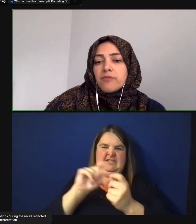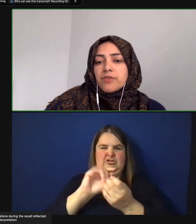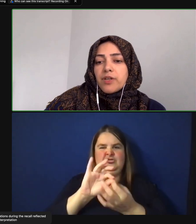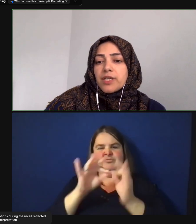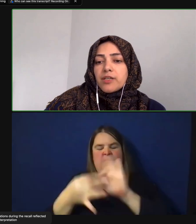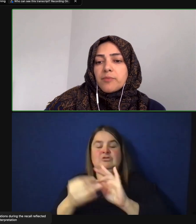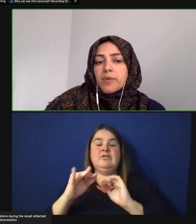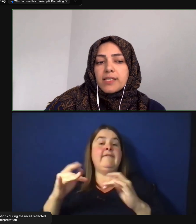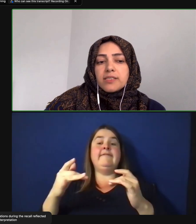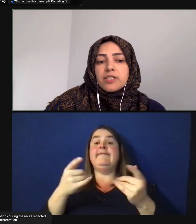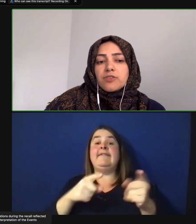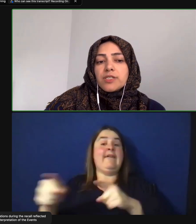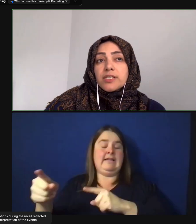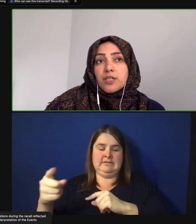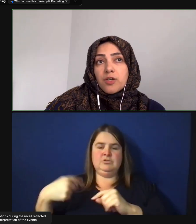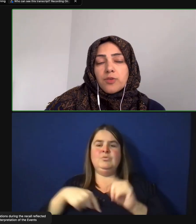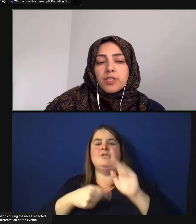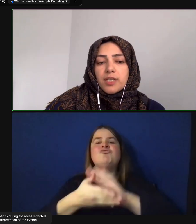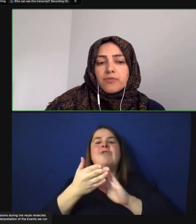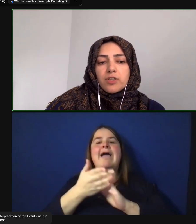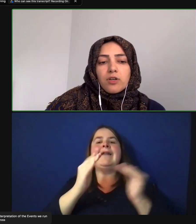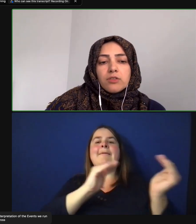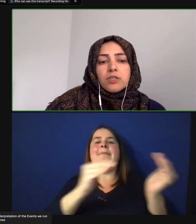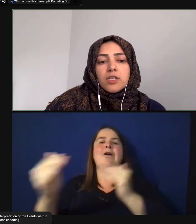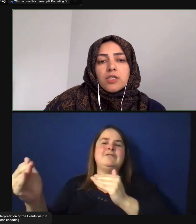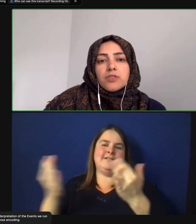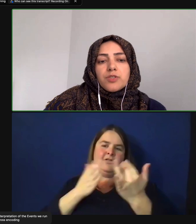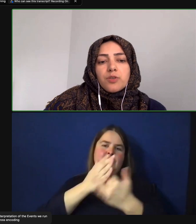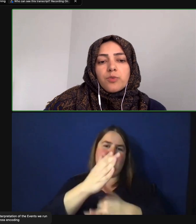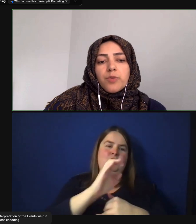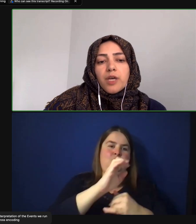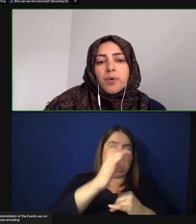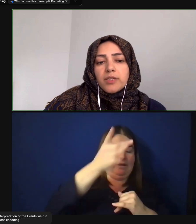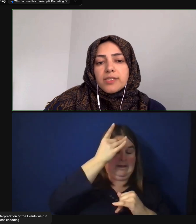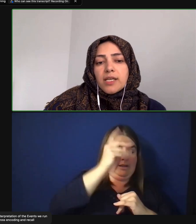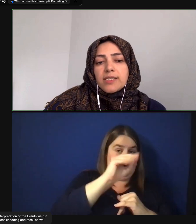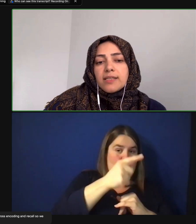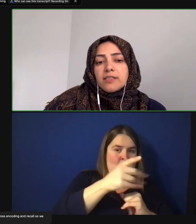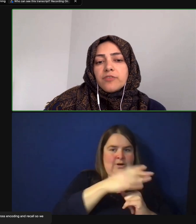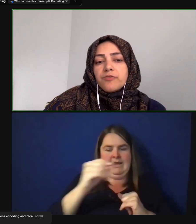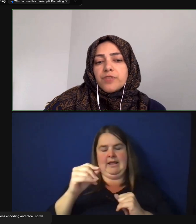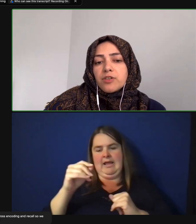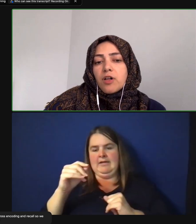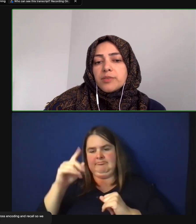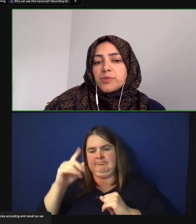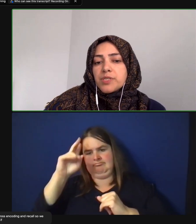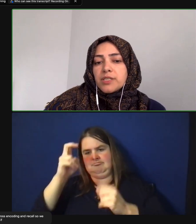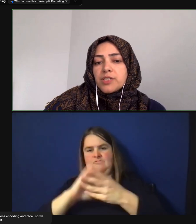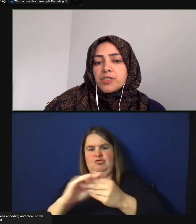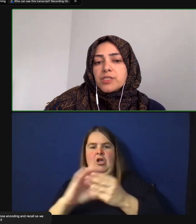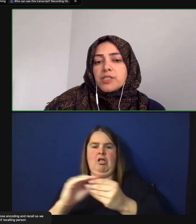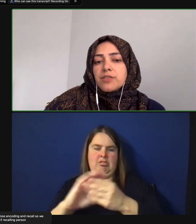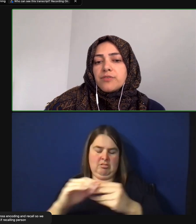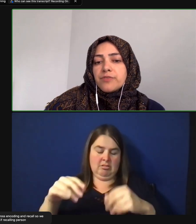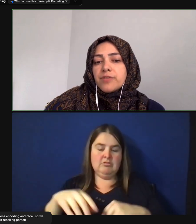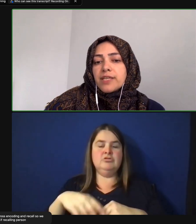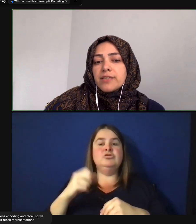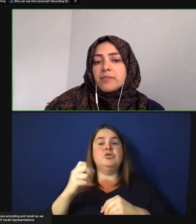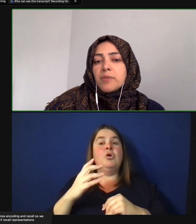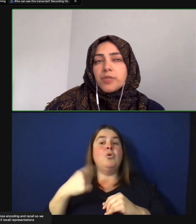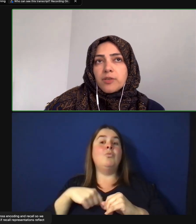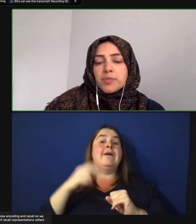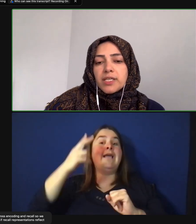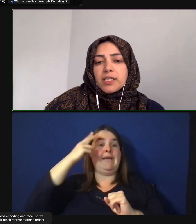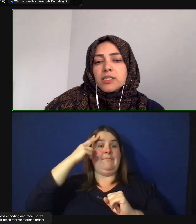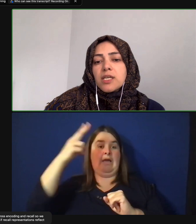events, we run a comparison across encoding and recall. So we hypothesize that if recall representations reflect